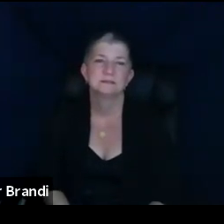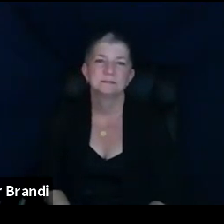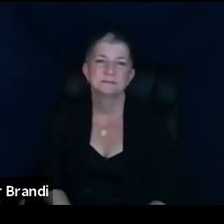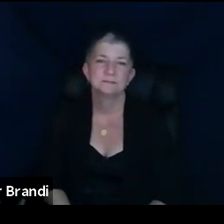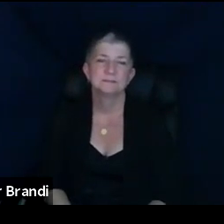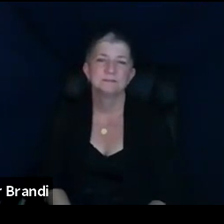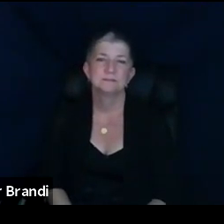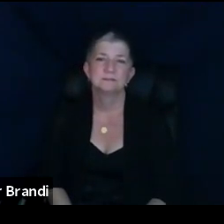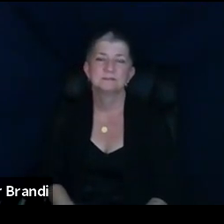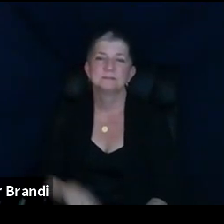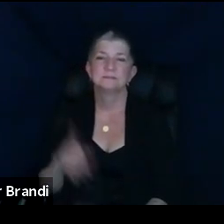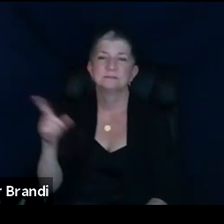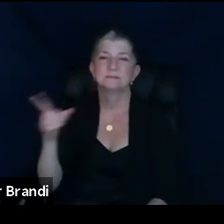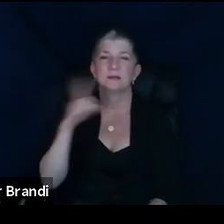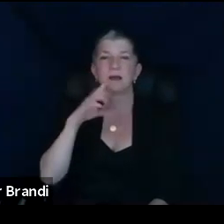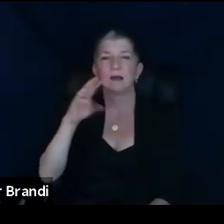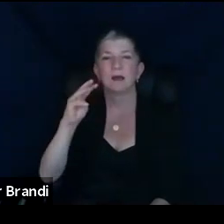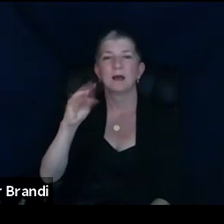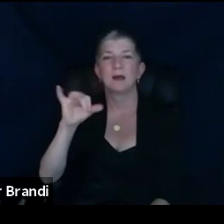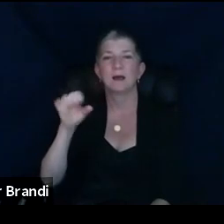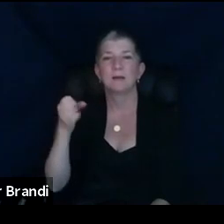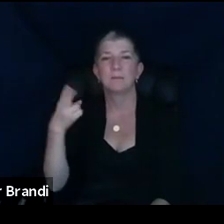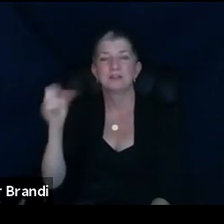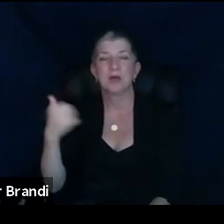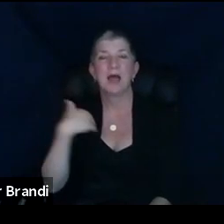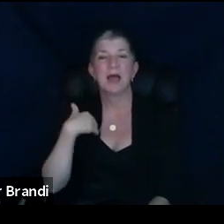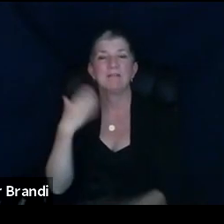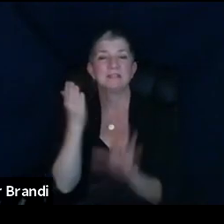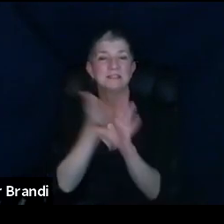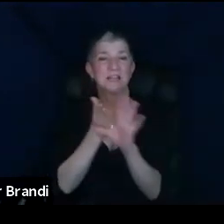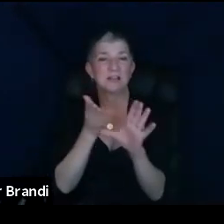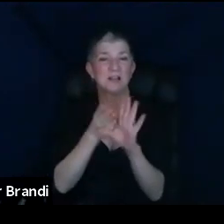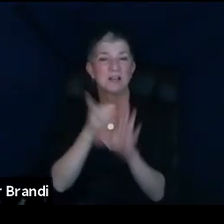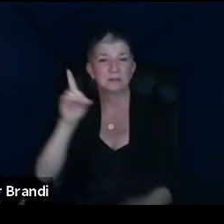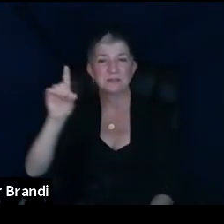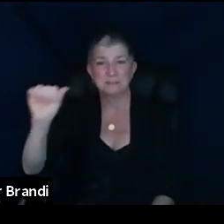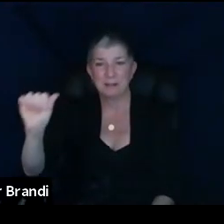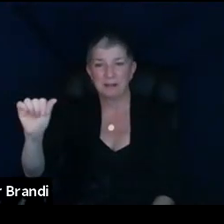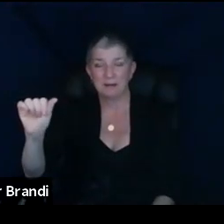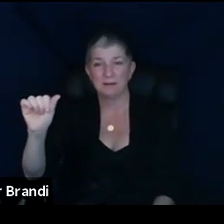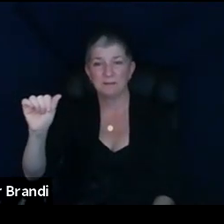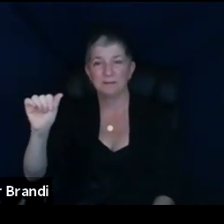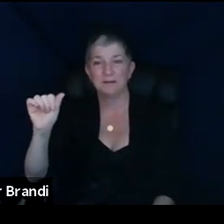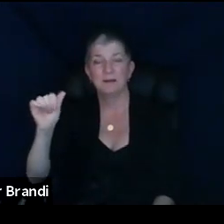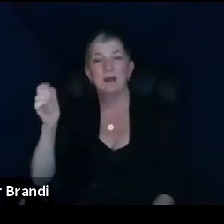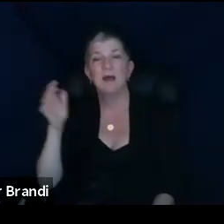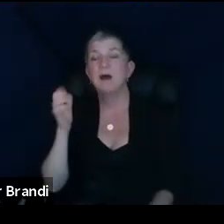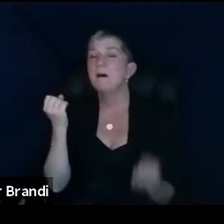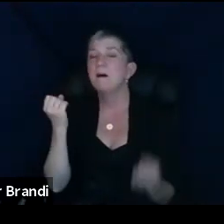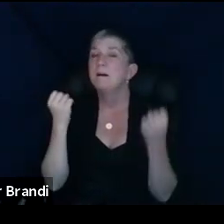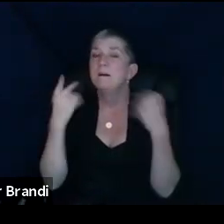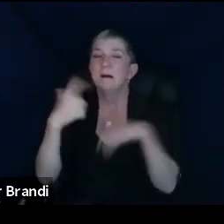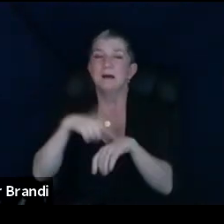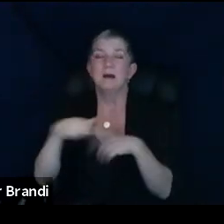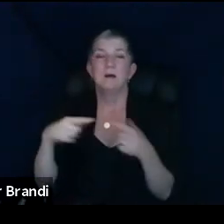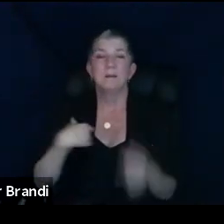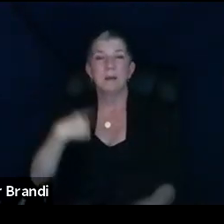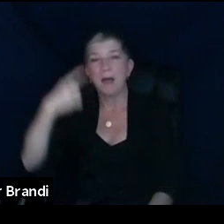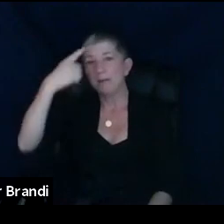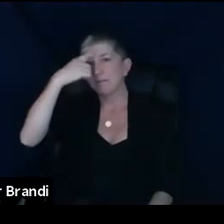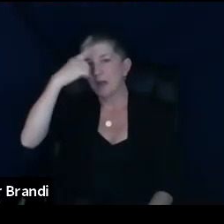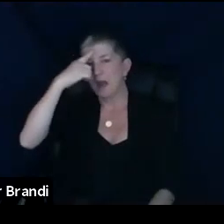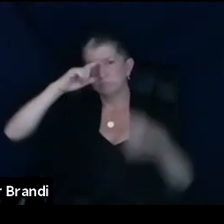So for myself, I have a psychological disability, and there are plenty of times where my mind can't get out